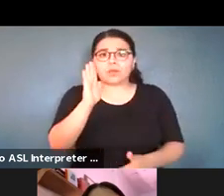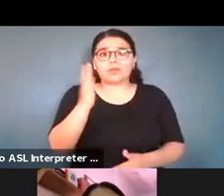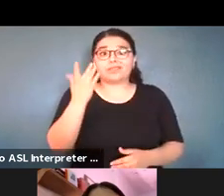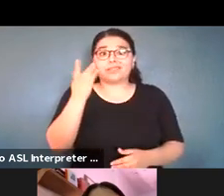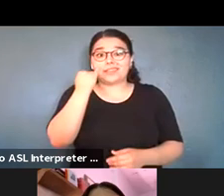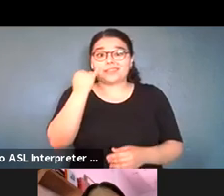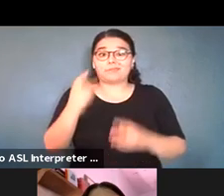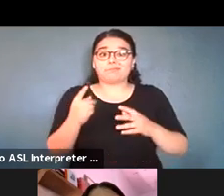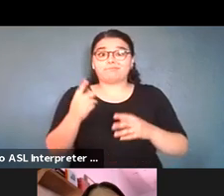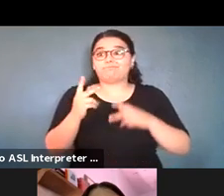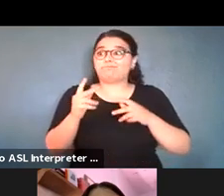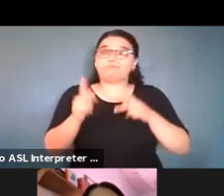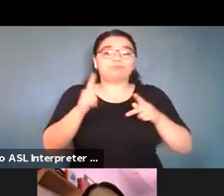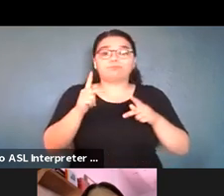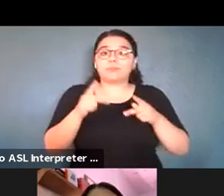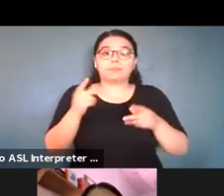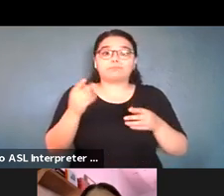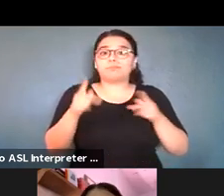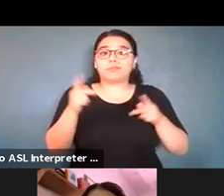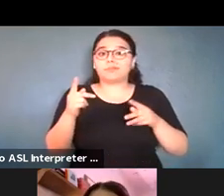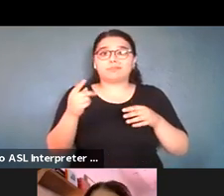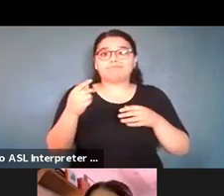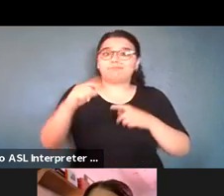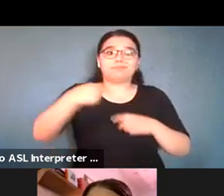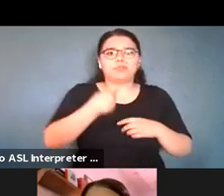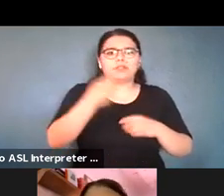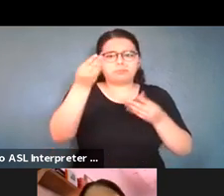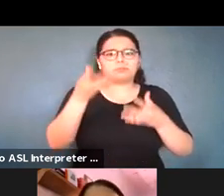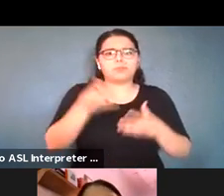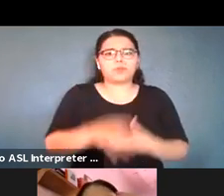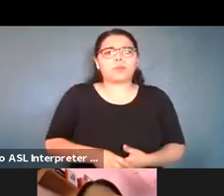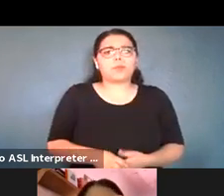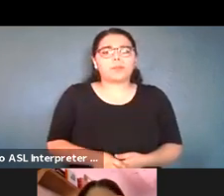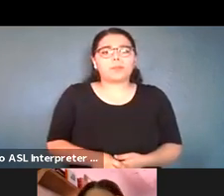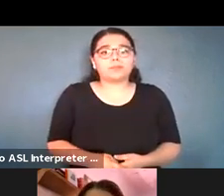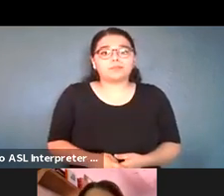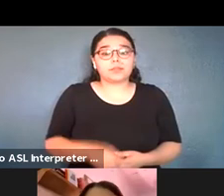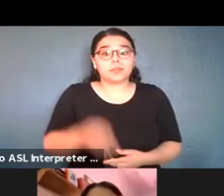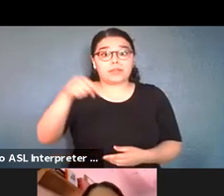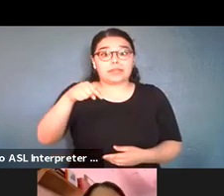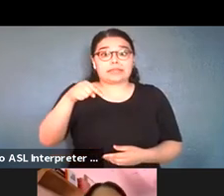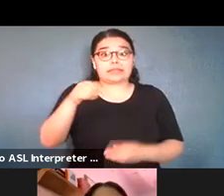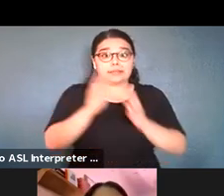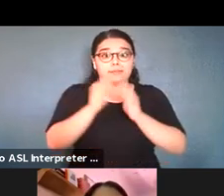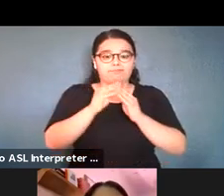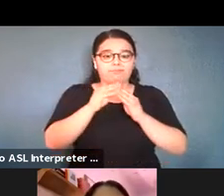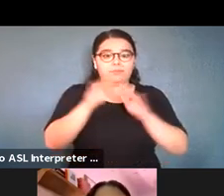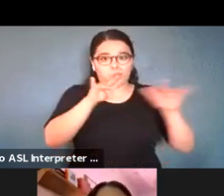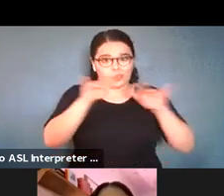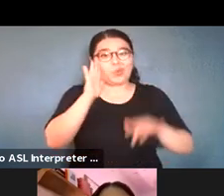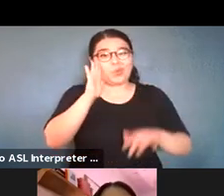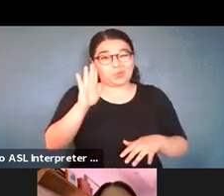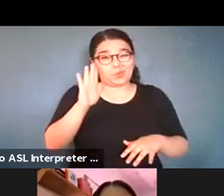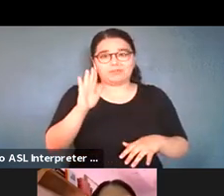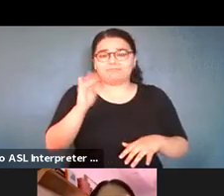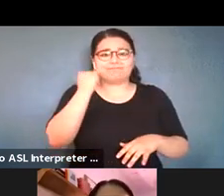you have any concerns. This meeting will be recorded, so if you are not comfortable with that, I would urge you to turn off